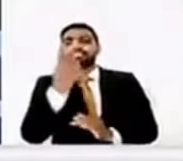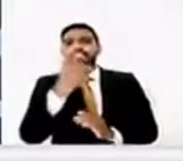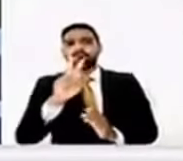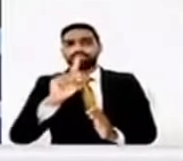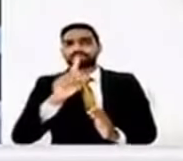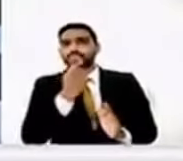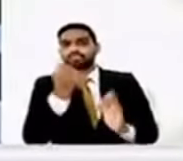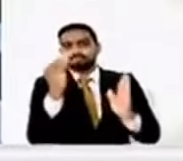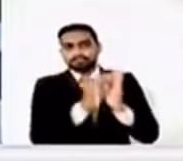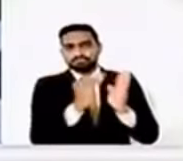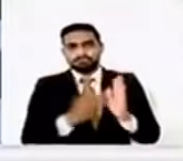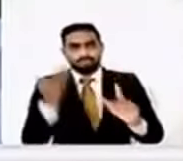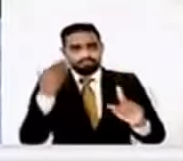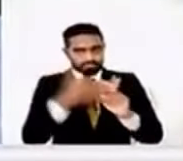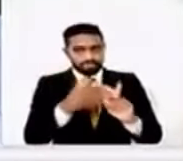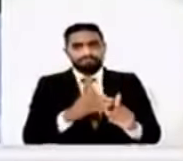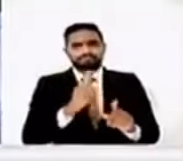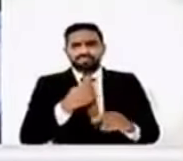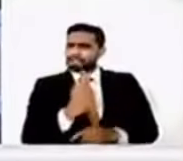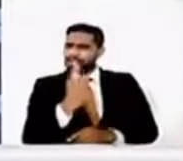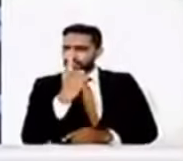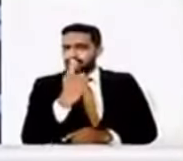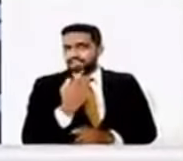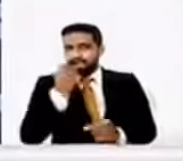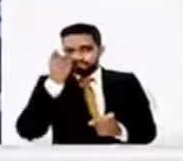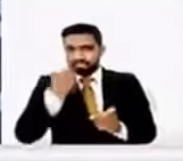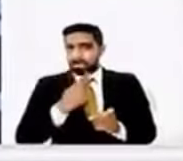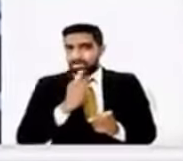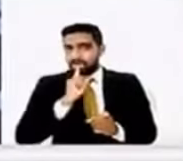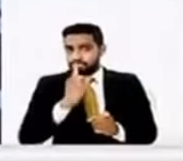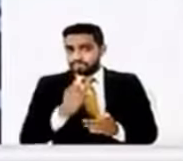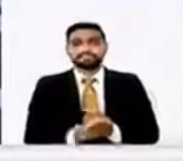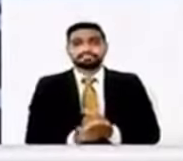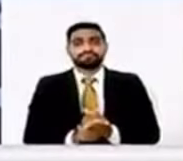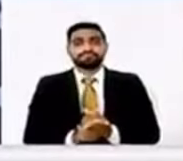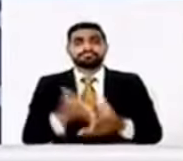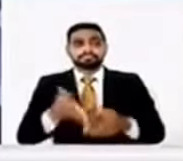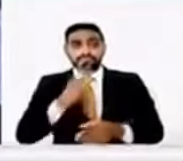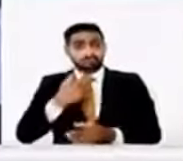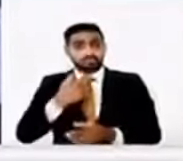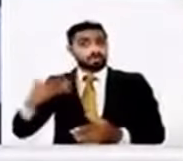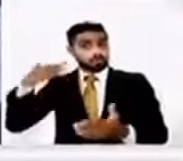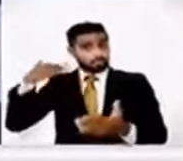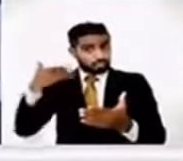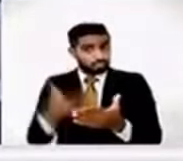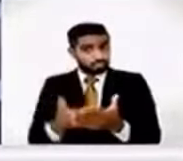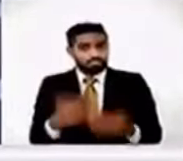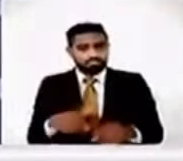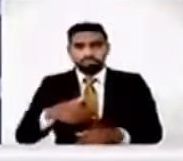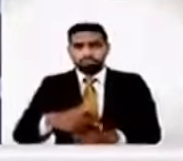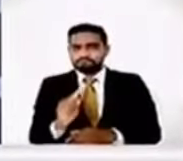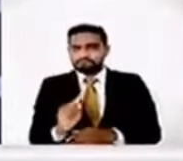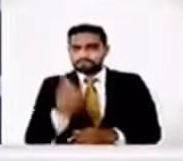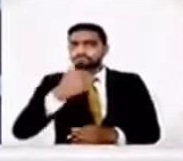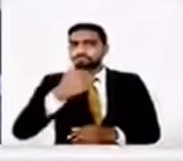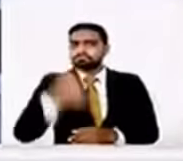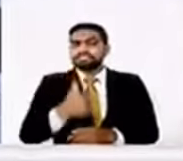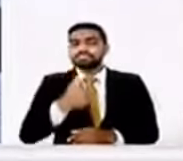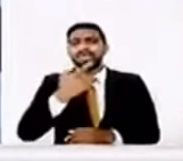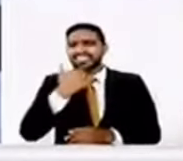that we must stress. This has been a long time coming, especially for the estate workers. That's a daily wage